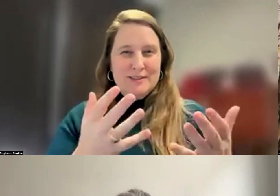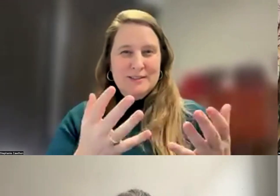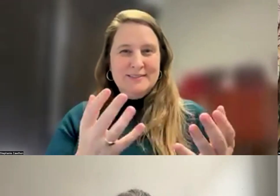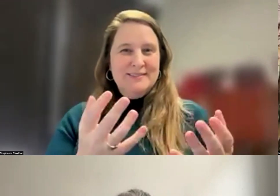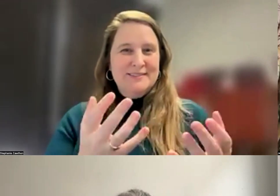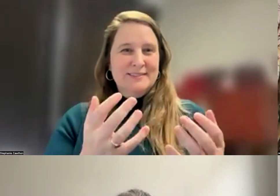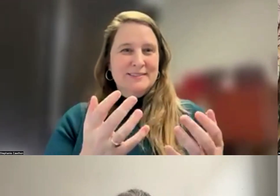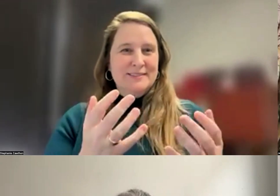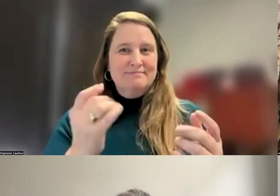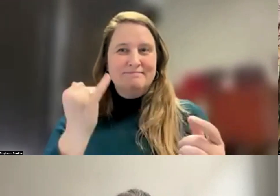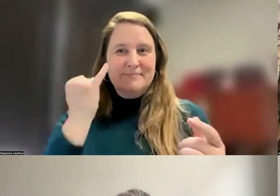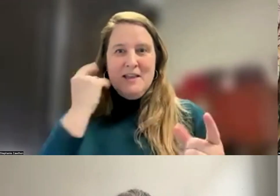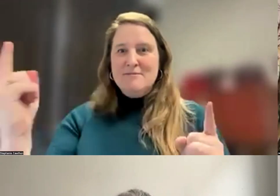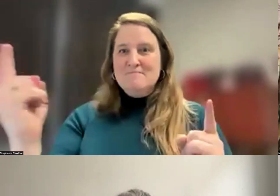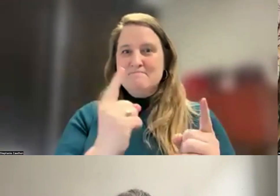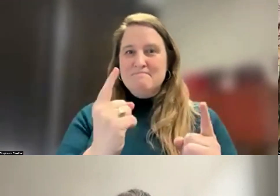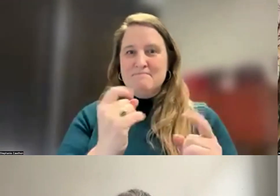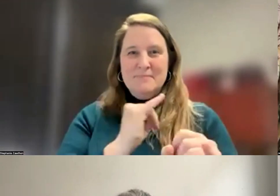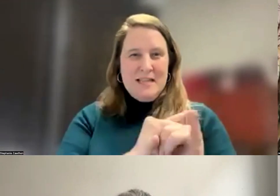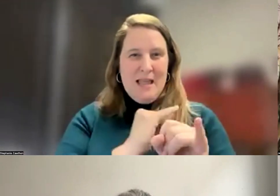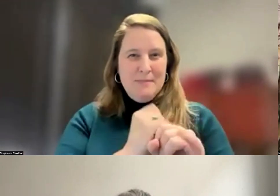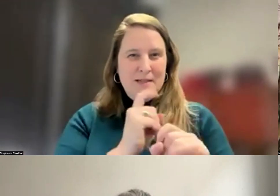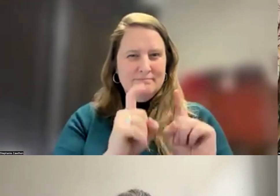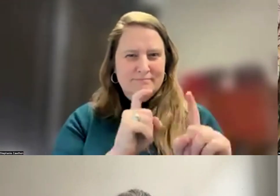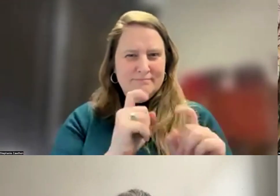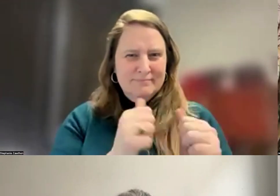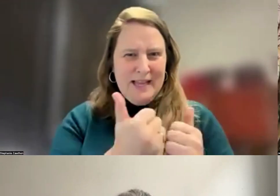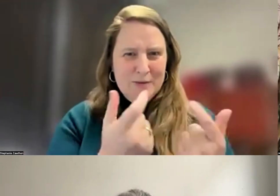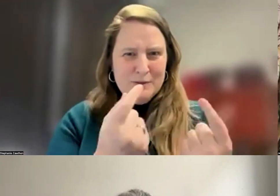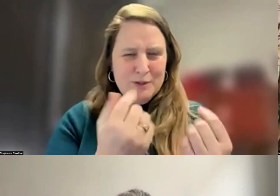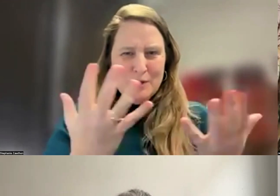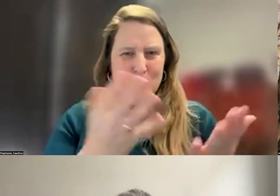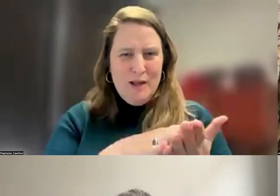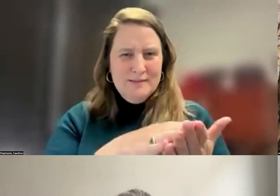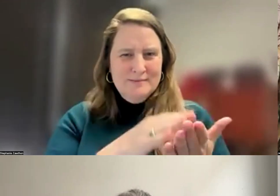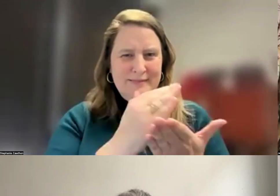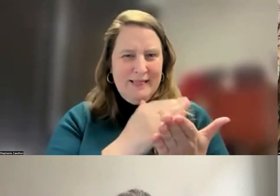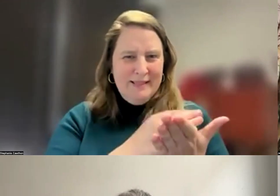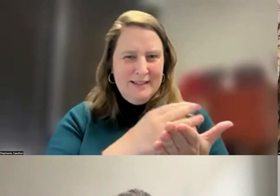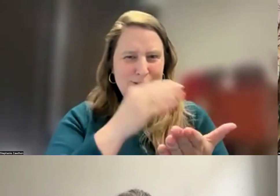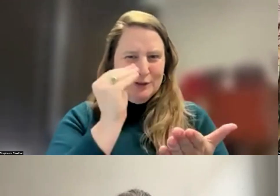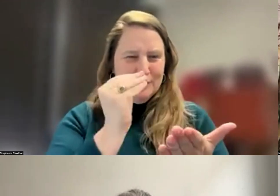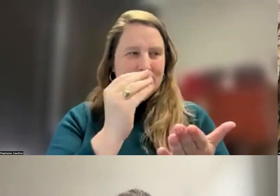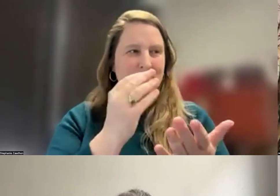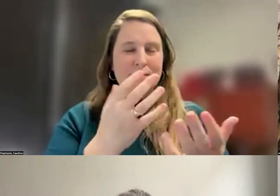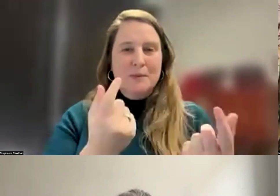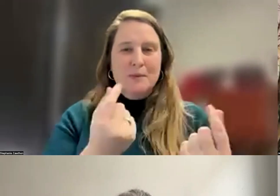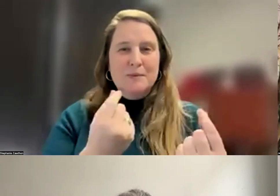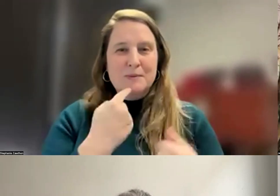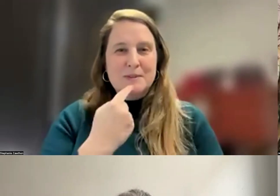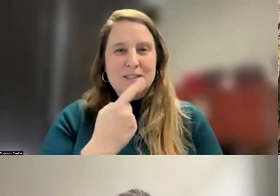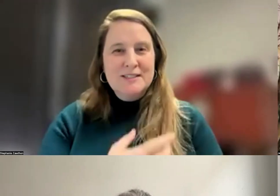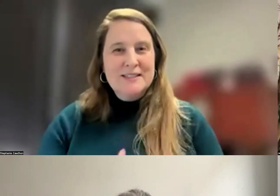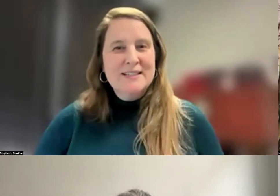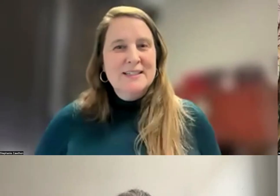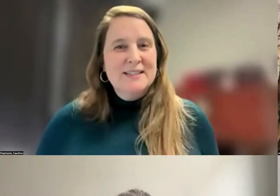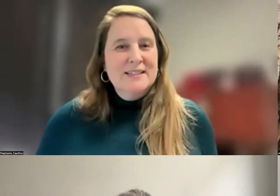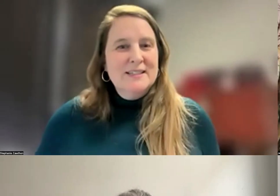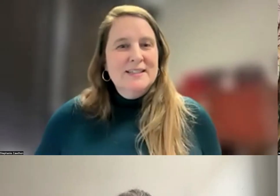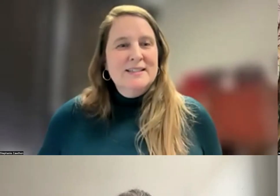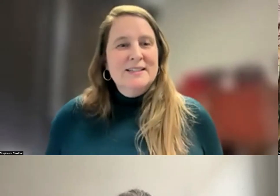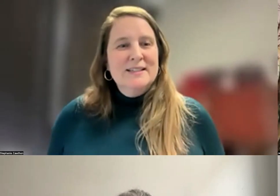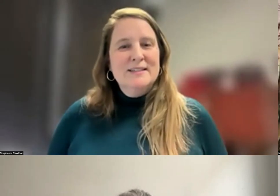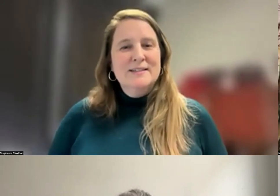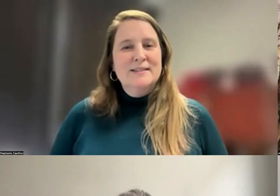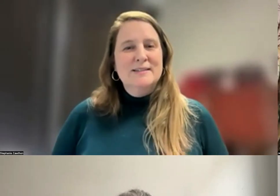added to that resource. And so I wonder if someone came to you and started asking you a bunch of questions about like, hey, what did you learn? What would you do